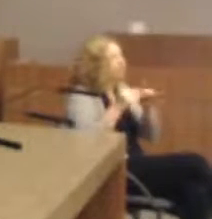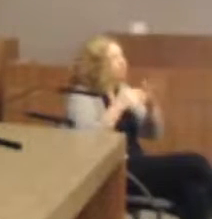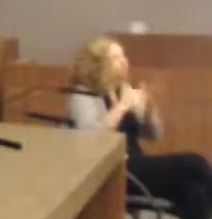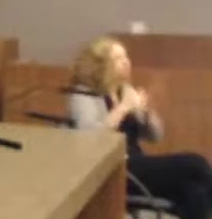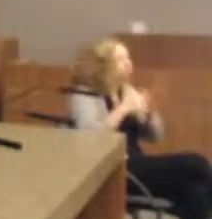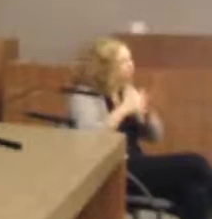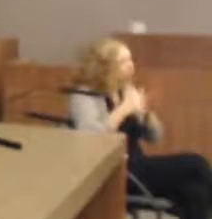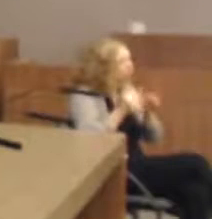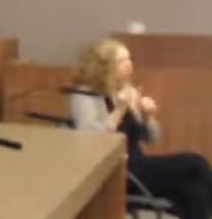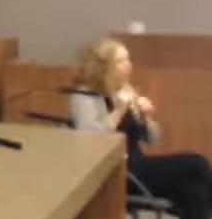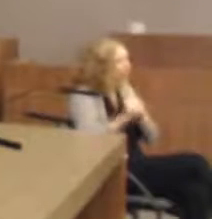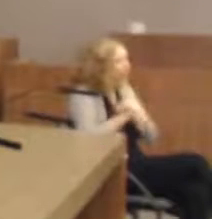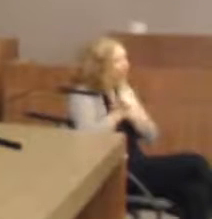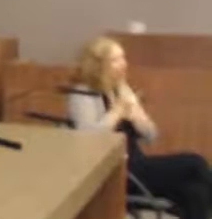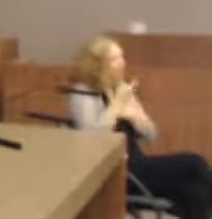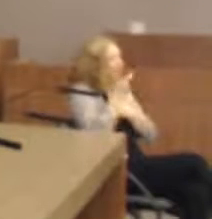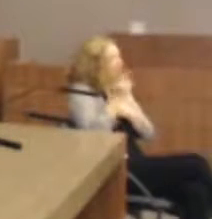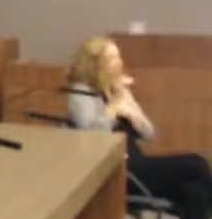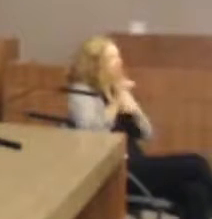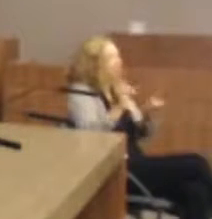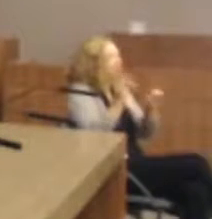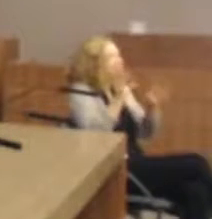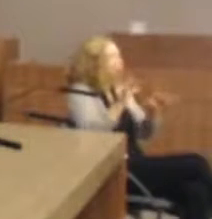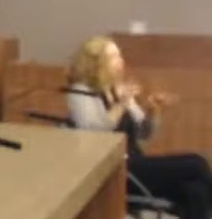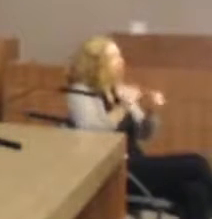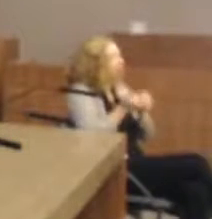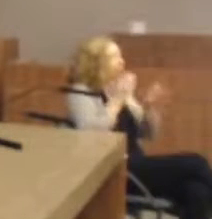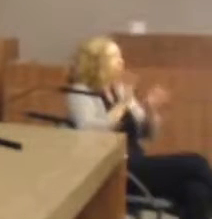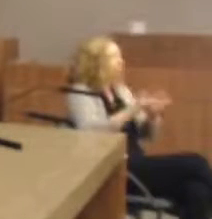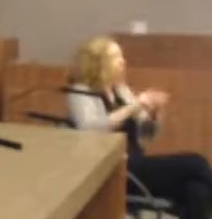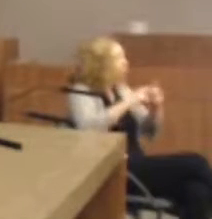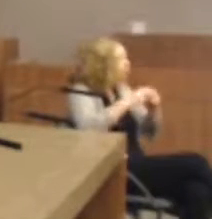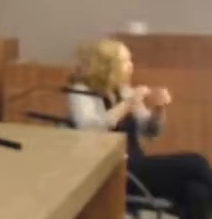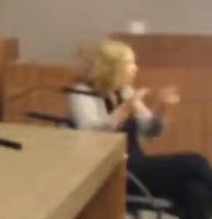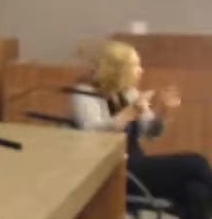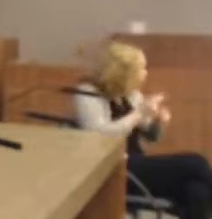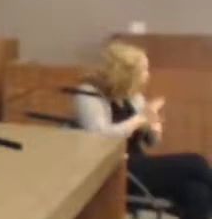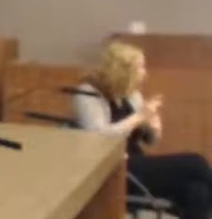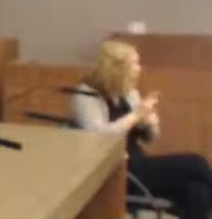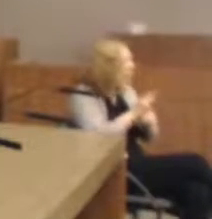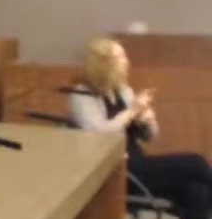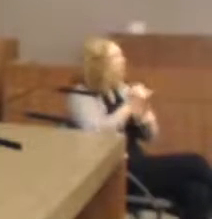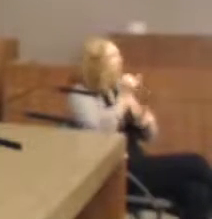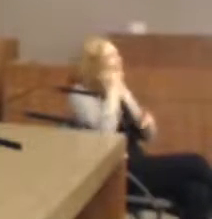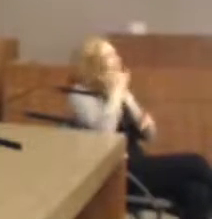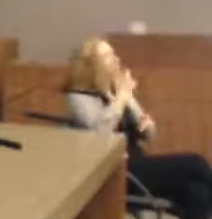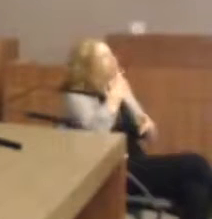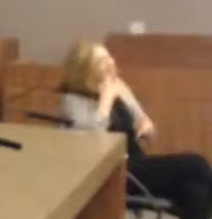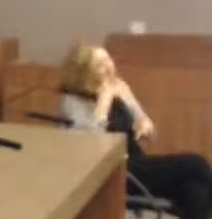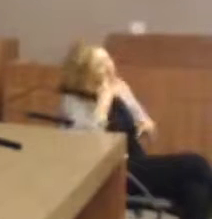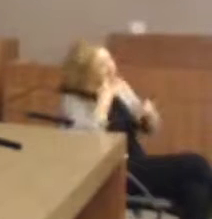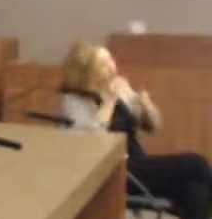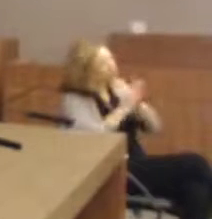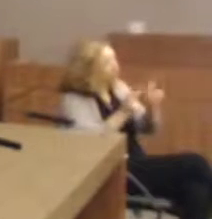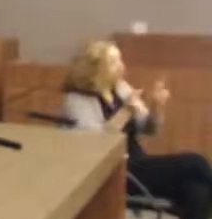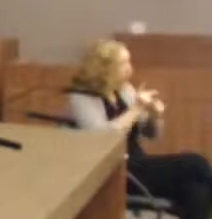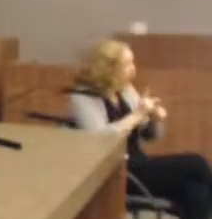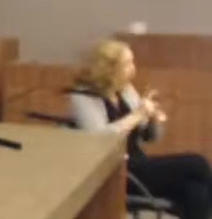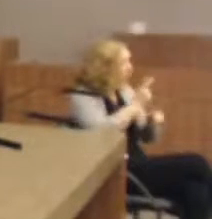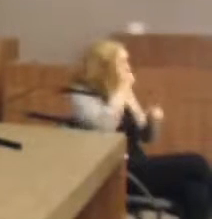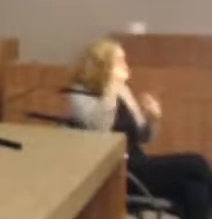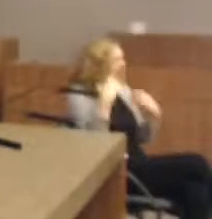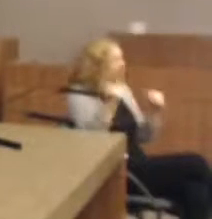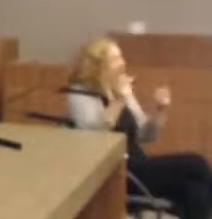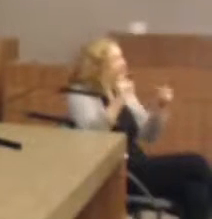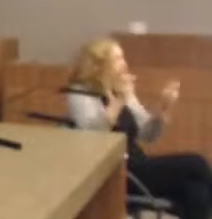because the trauma just exacerbates all their problems. It exacerbates their substance abuse. It exacerbates their mental health issues. It exacerbates